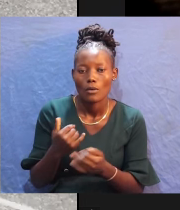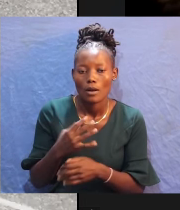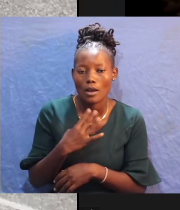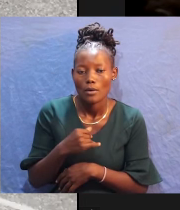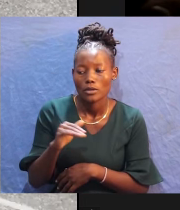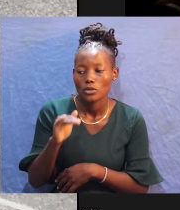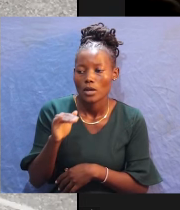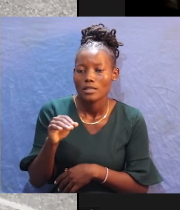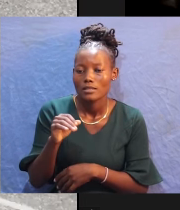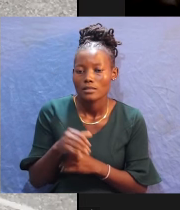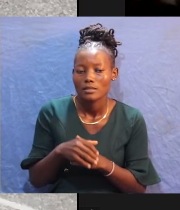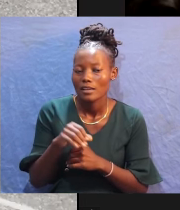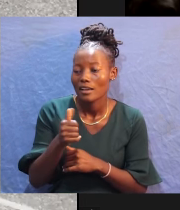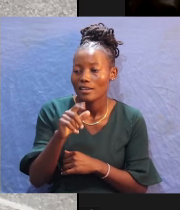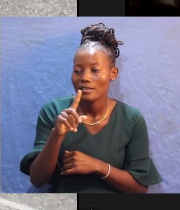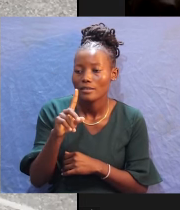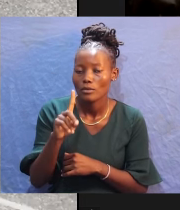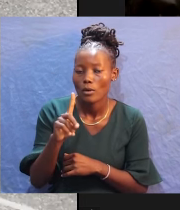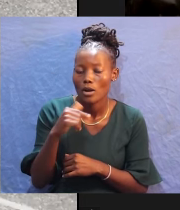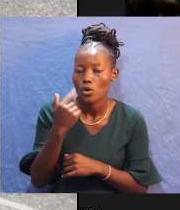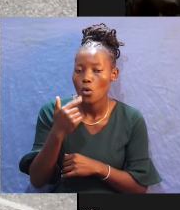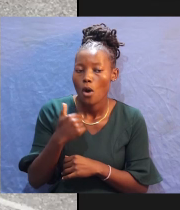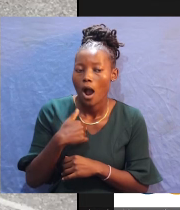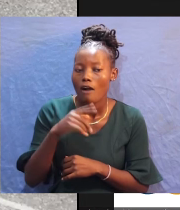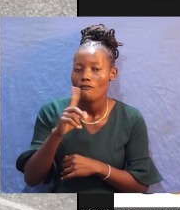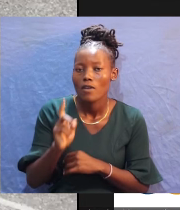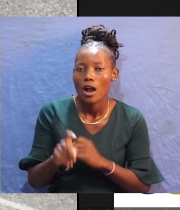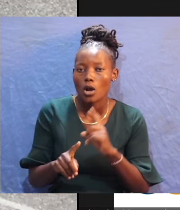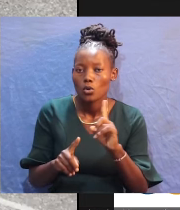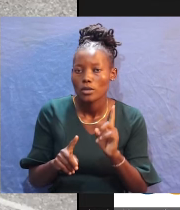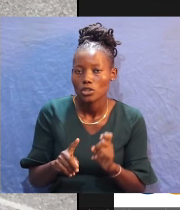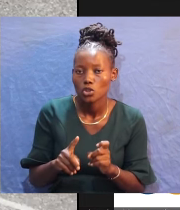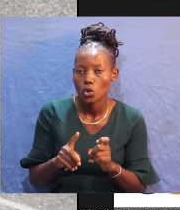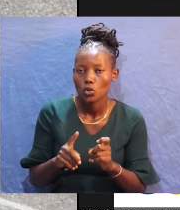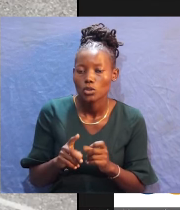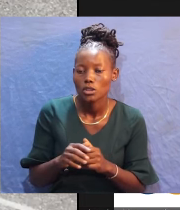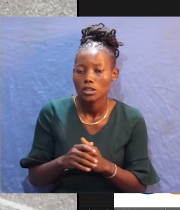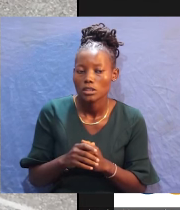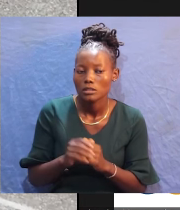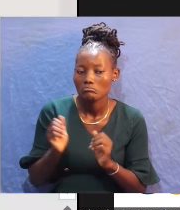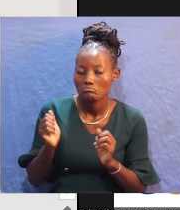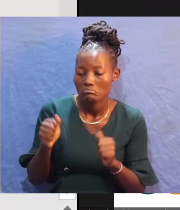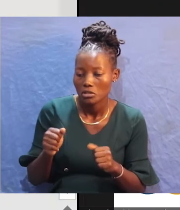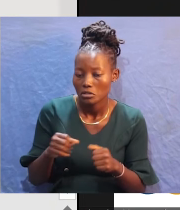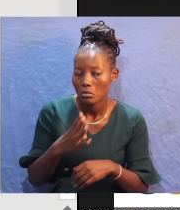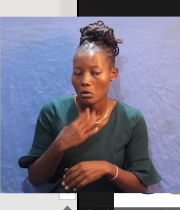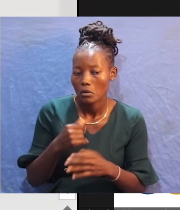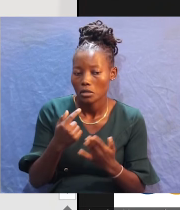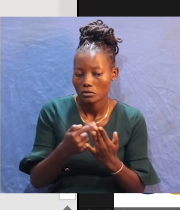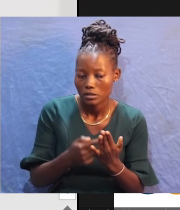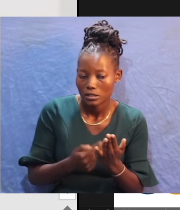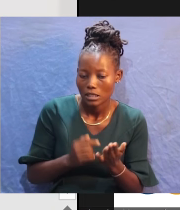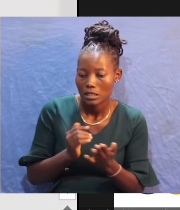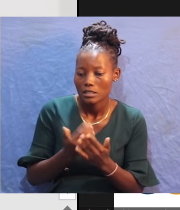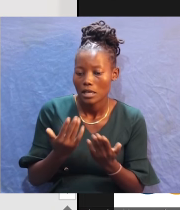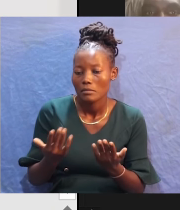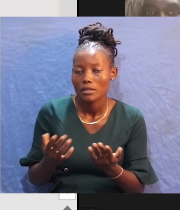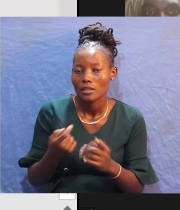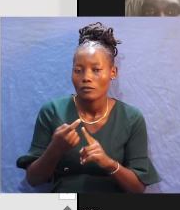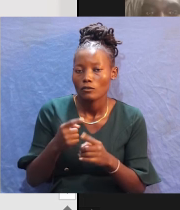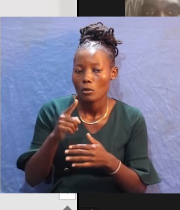has some kind of question. Do you want to discuss something further from the